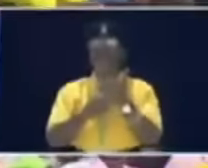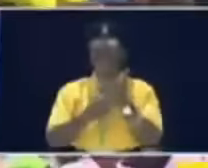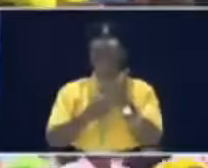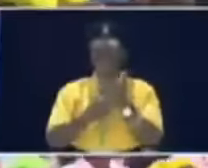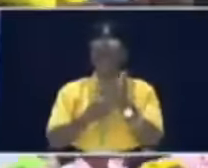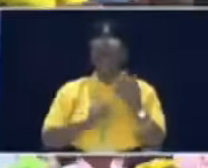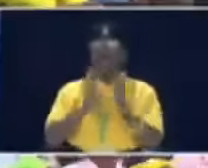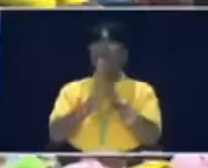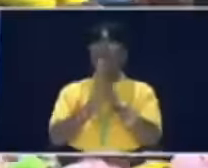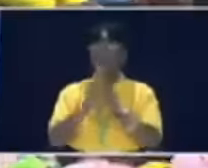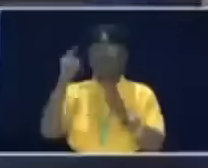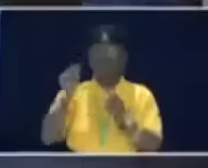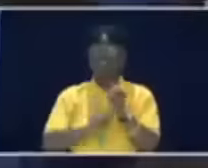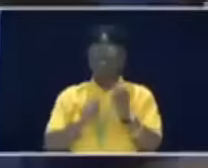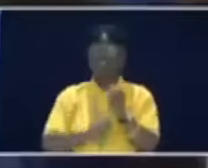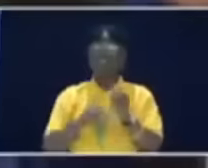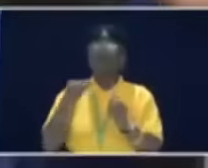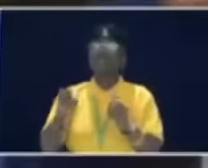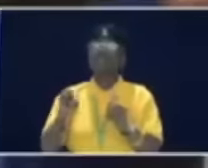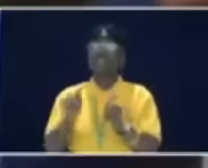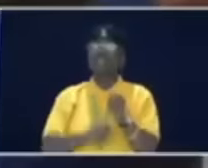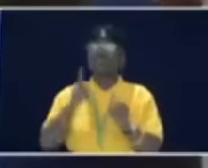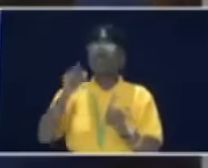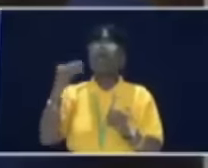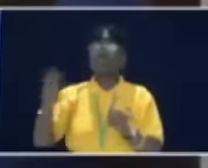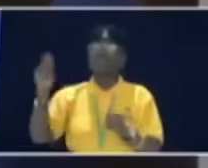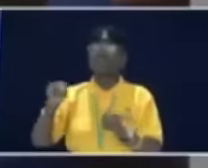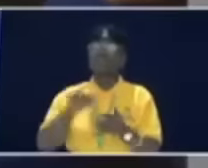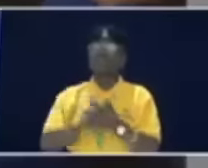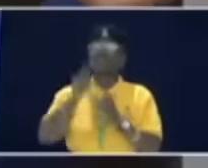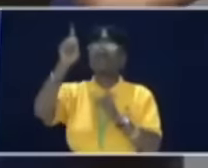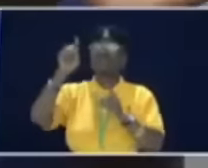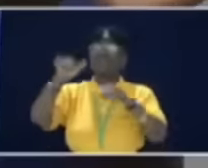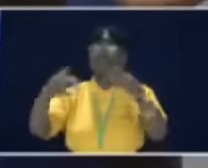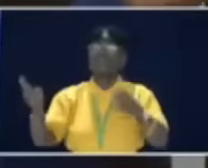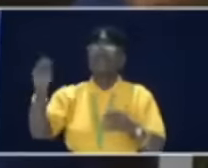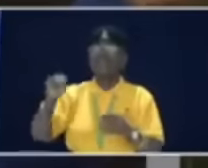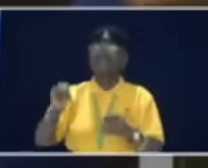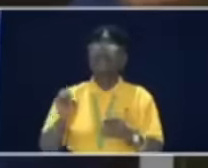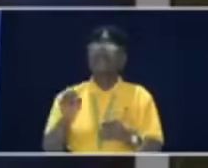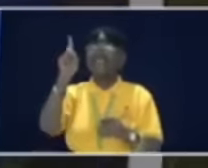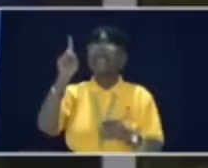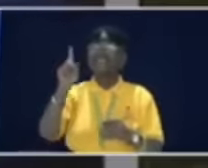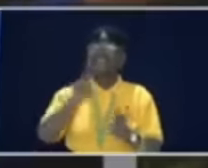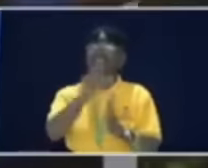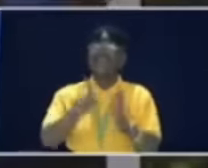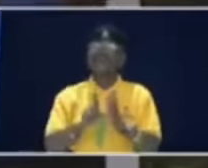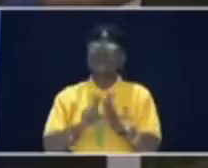I'm praying for each and every one of them, that you will give them 11th hour miracles.